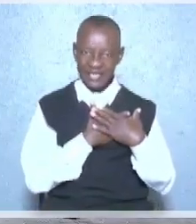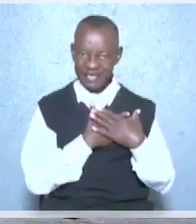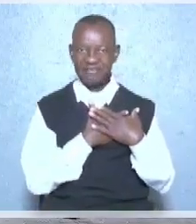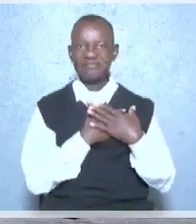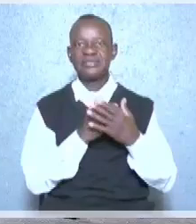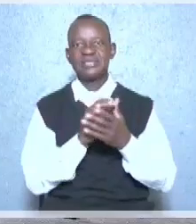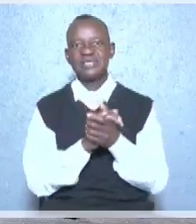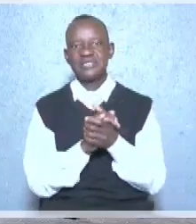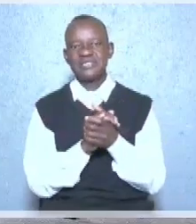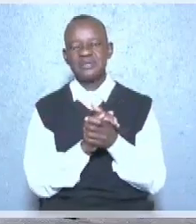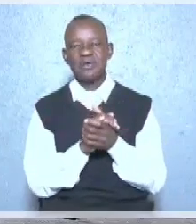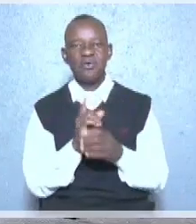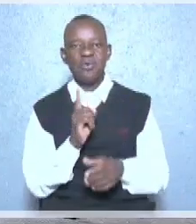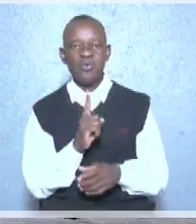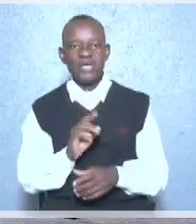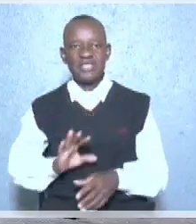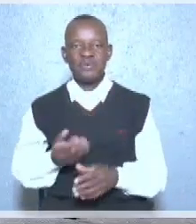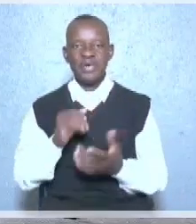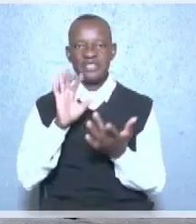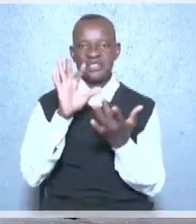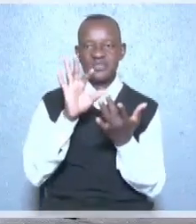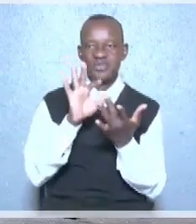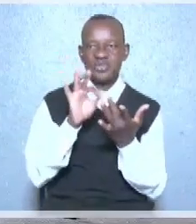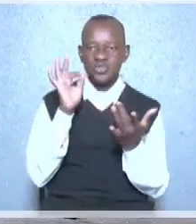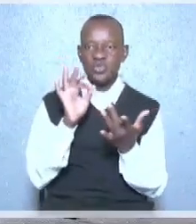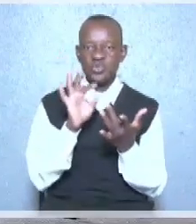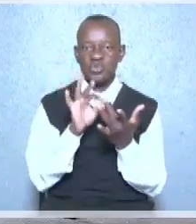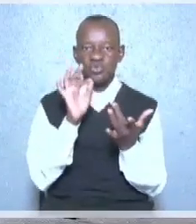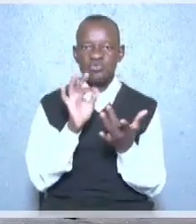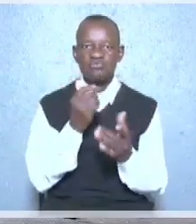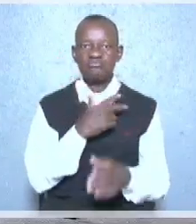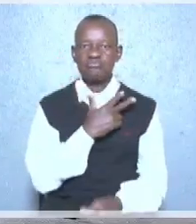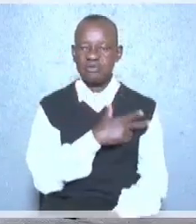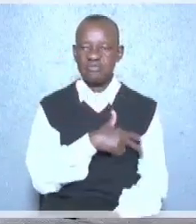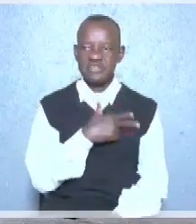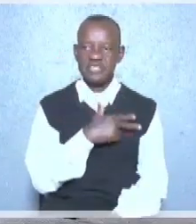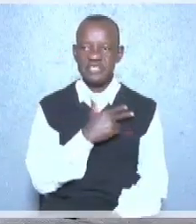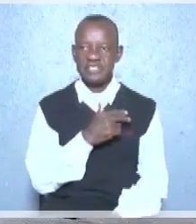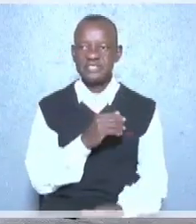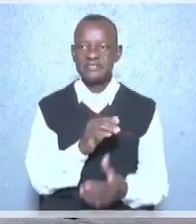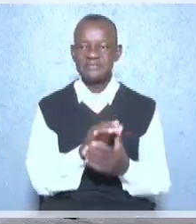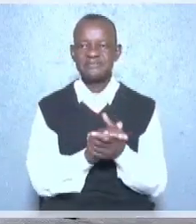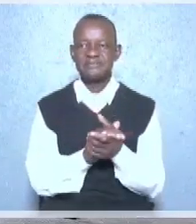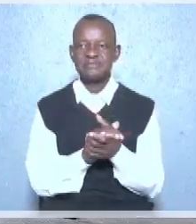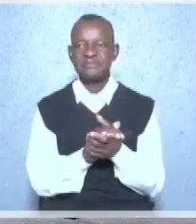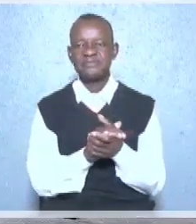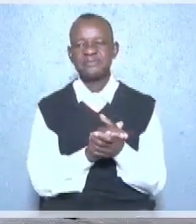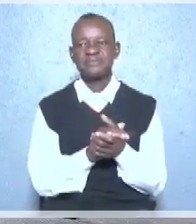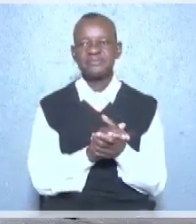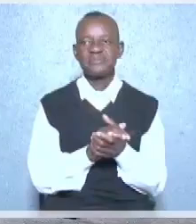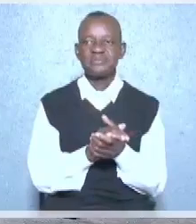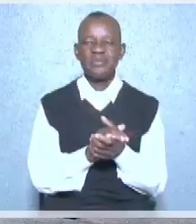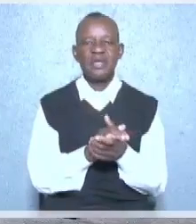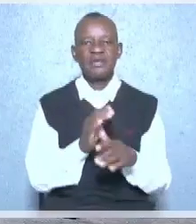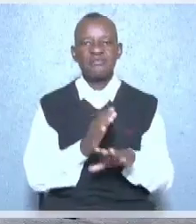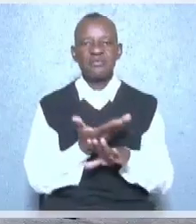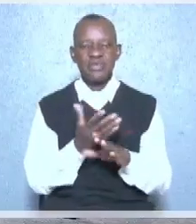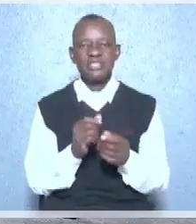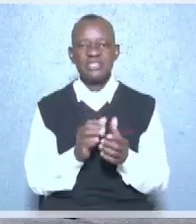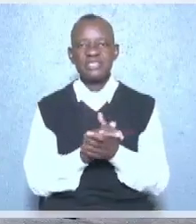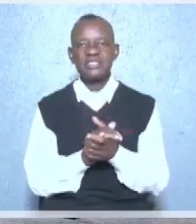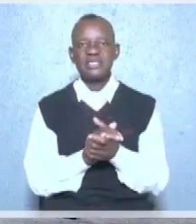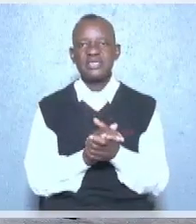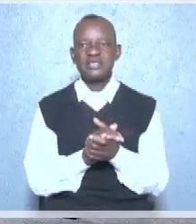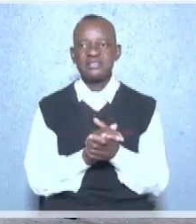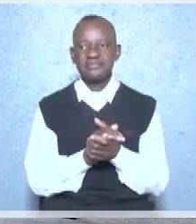thank that to the contribution and of, for example, Dr. Nujoma, who gave